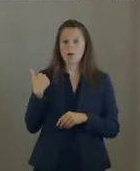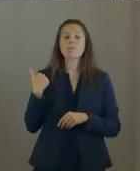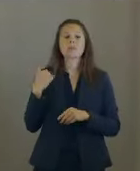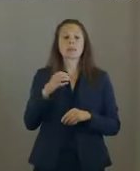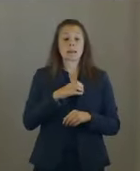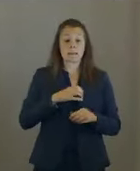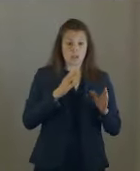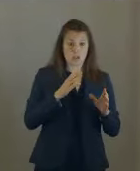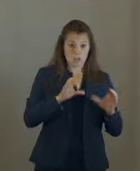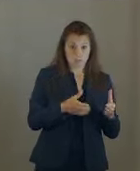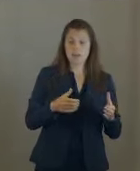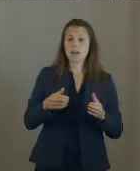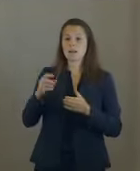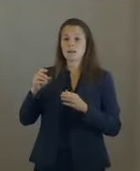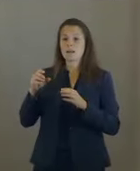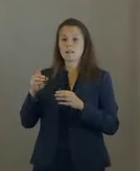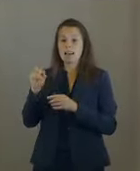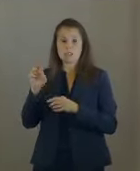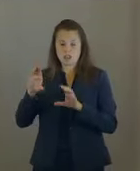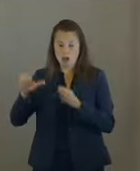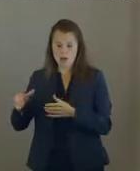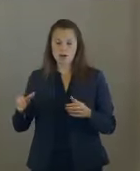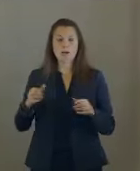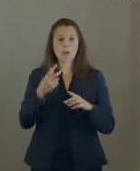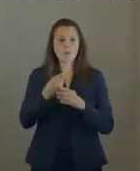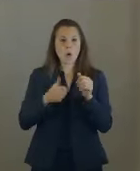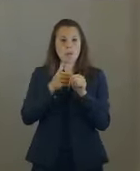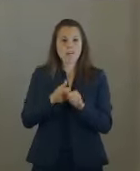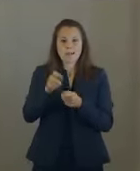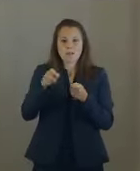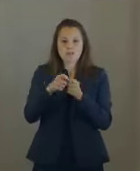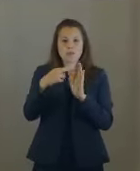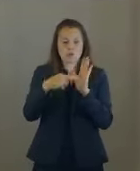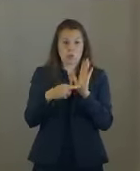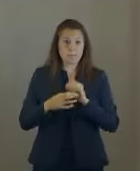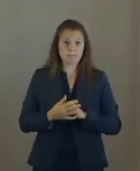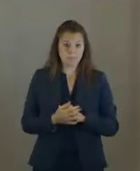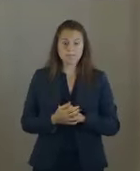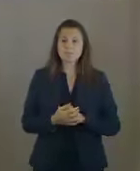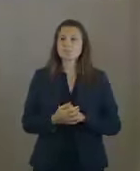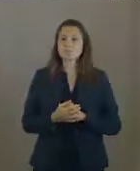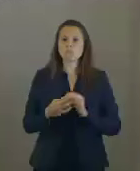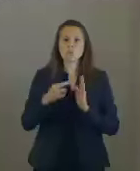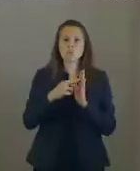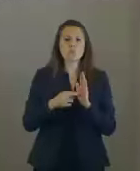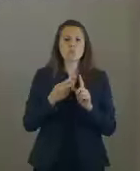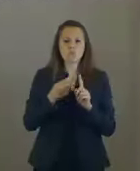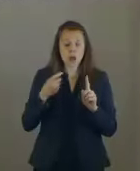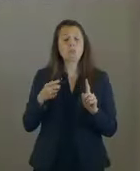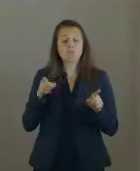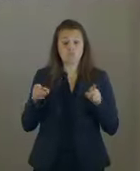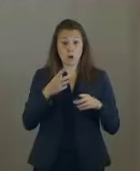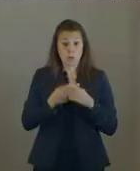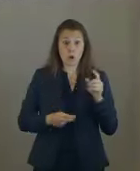Commission and the Department operate pursuant to a set of rules. These rules are created by both the Department